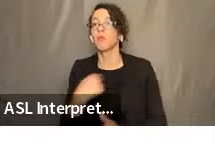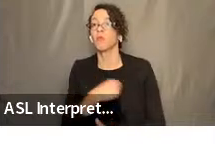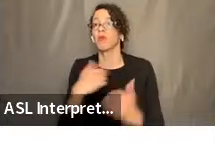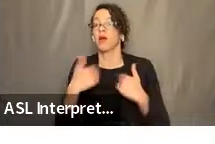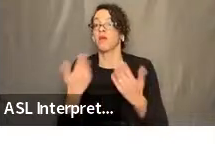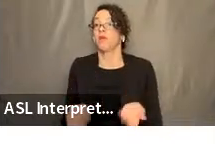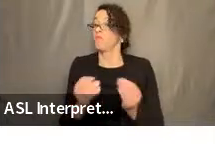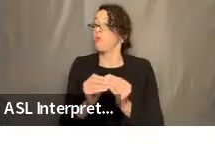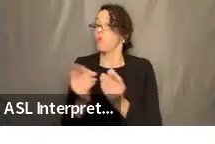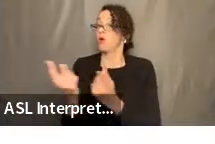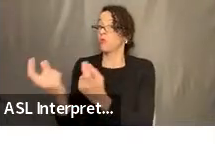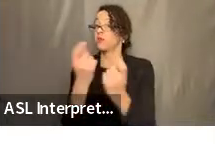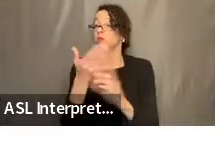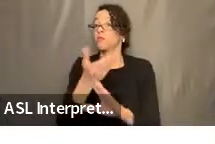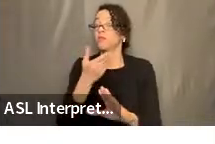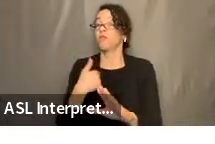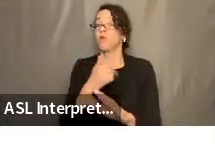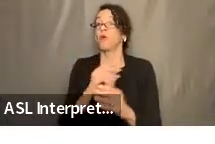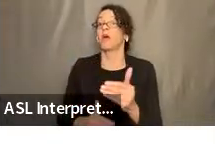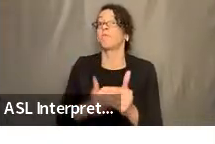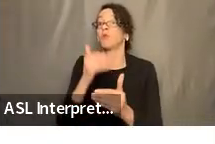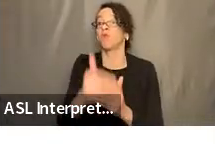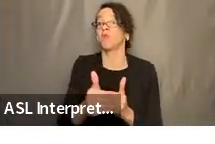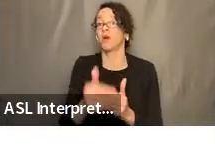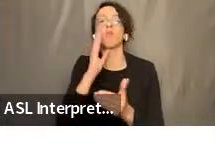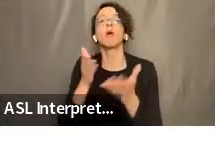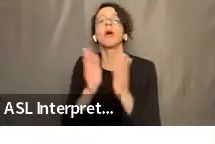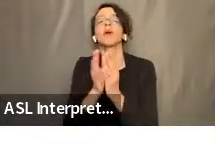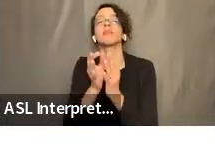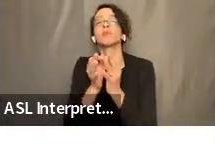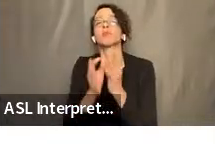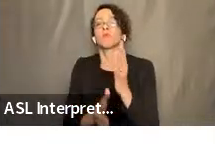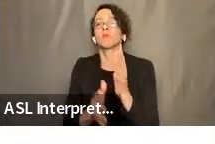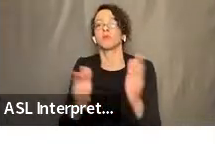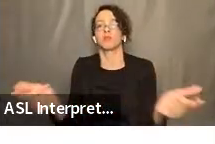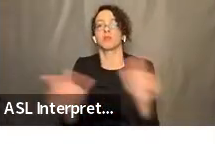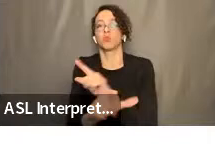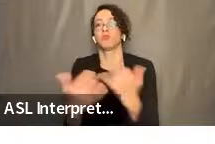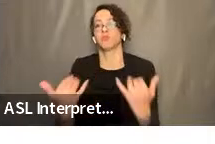move on, I will ask our ASL interpreters to switch.